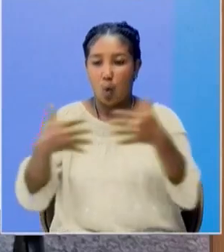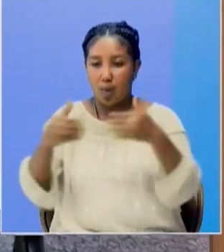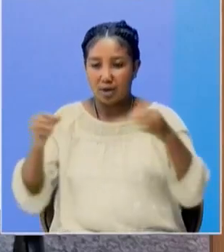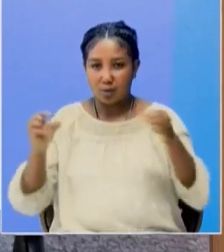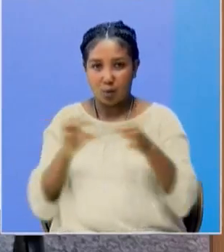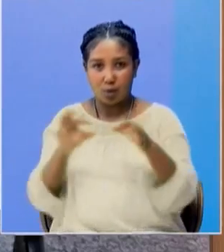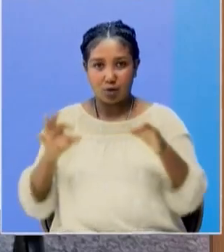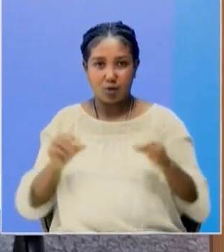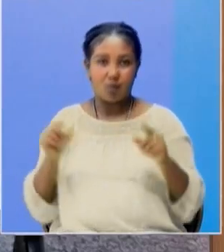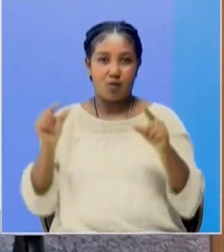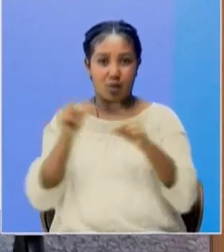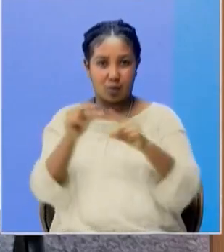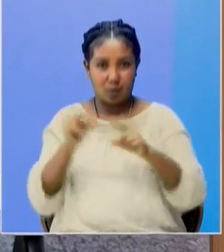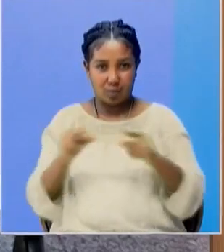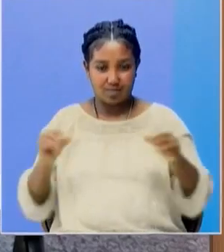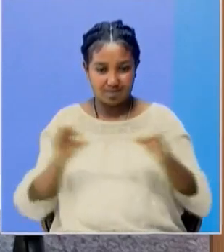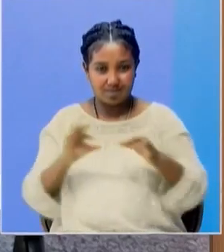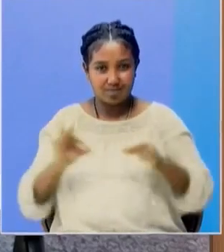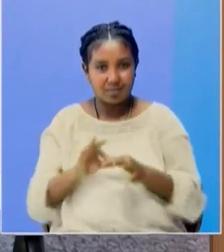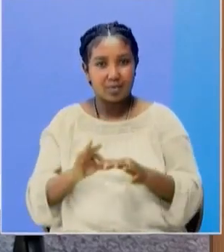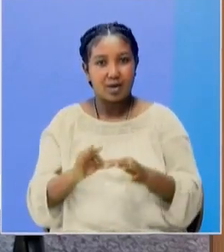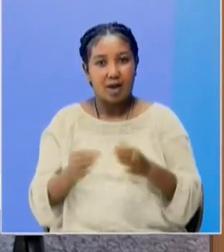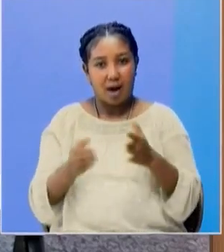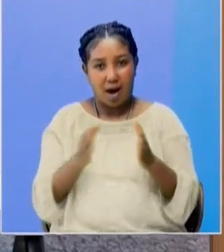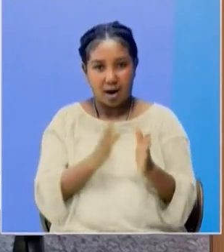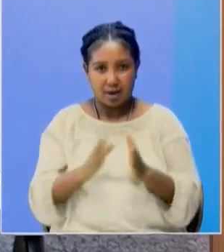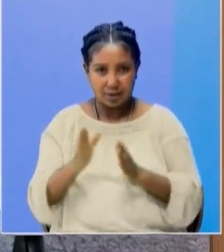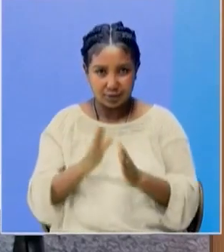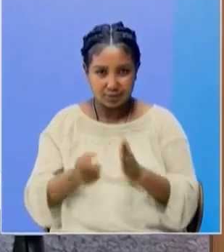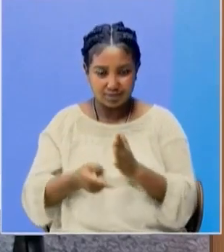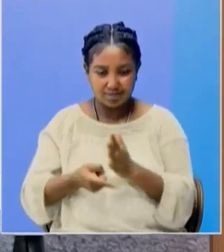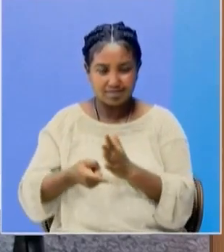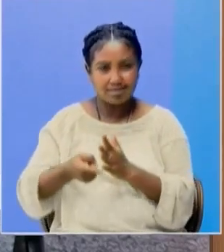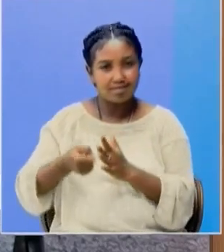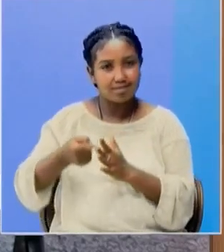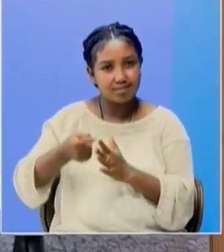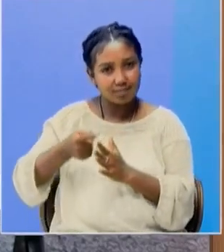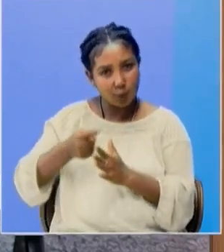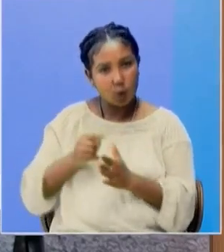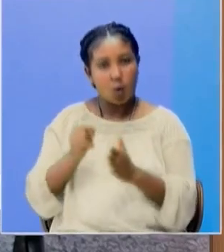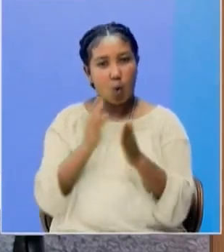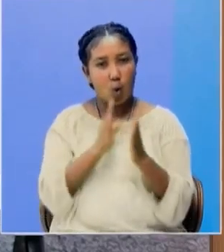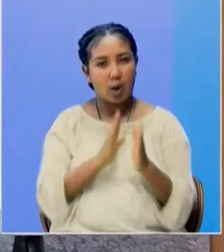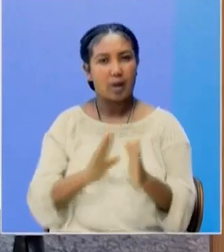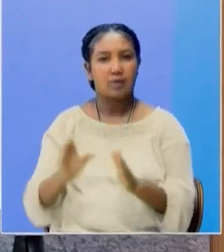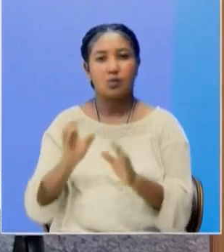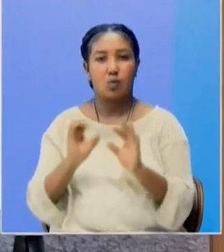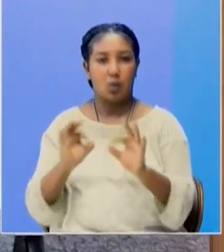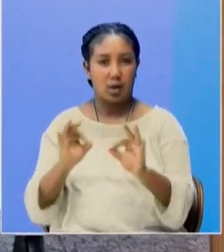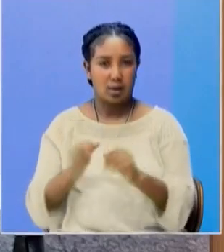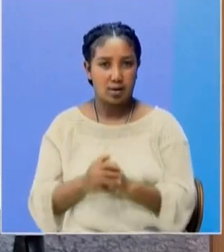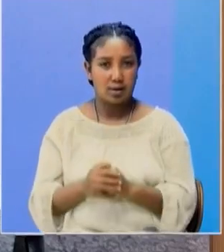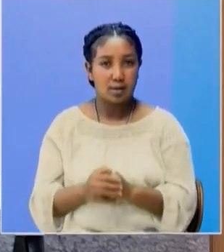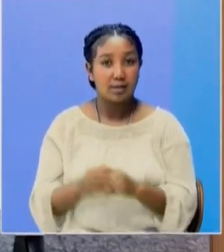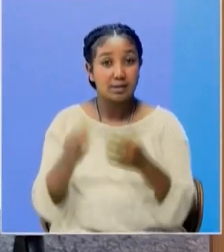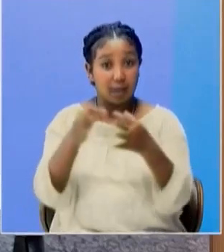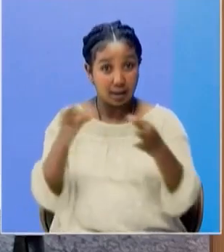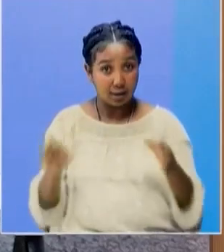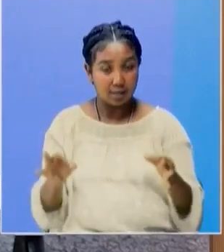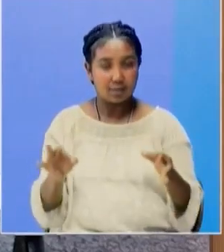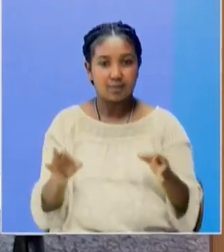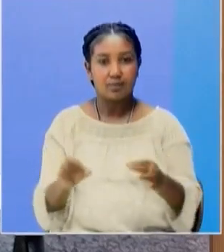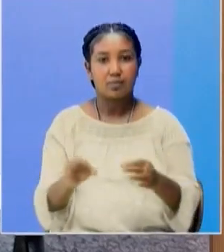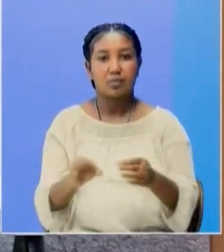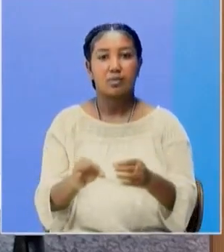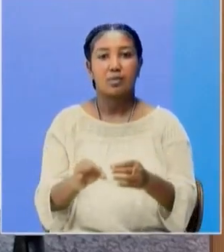of words which is just arranged and organized well. In the sentence,